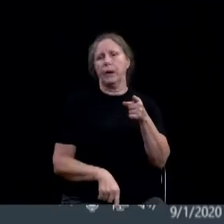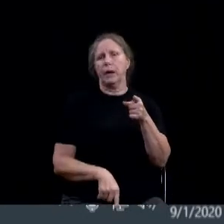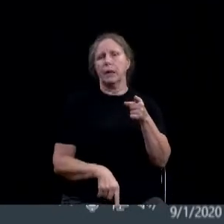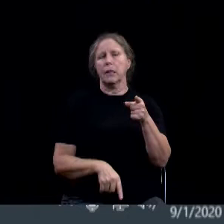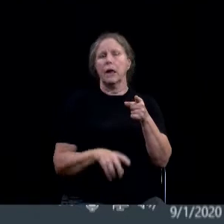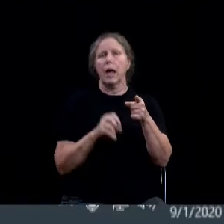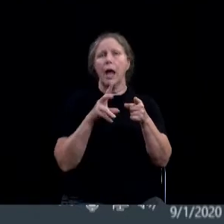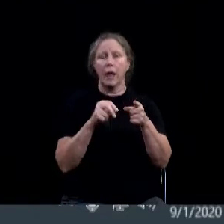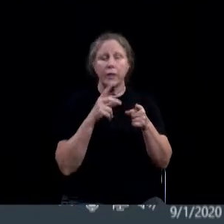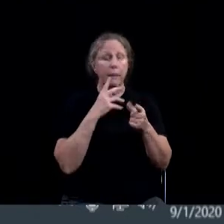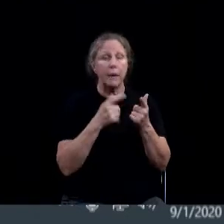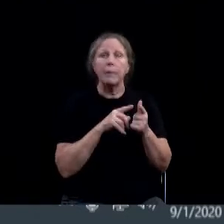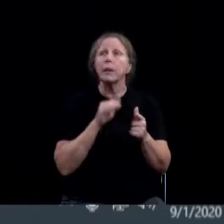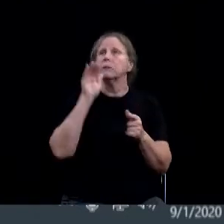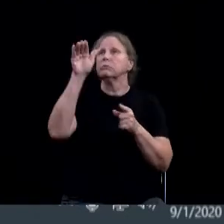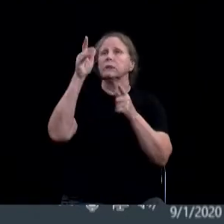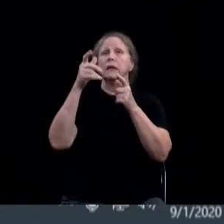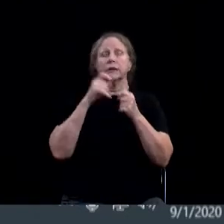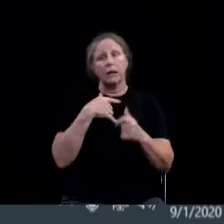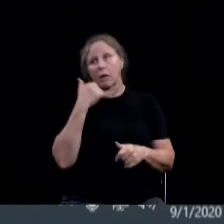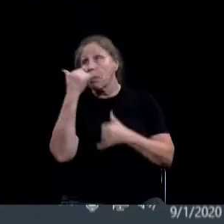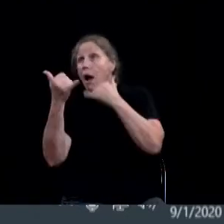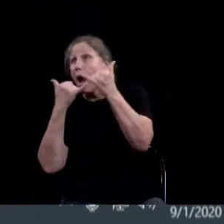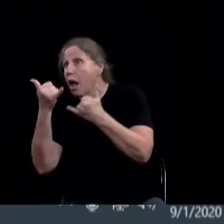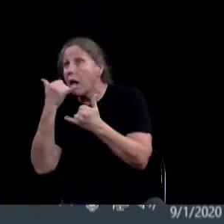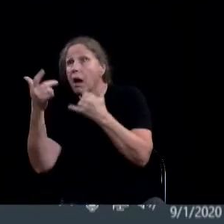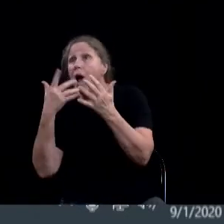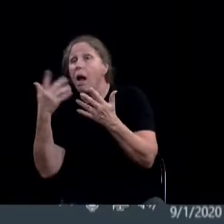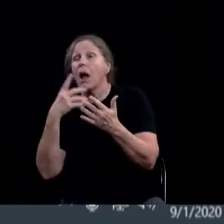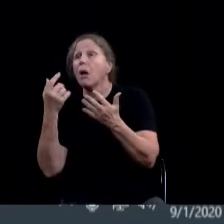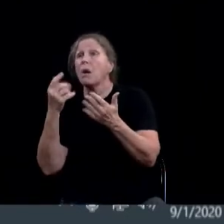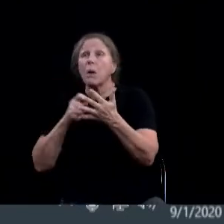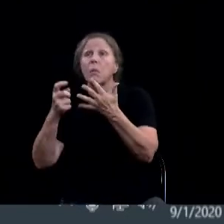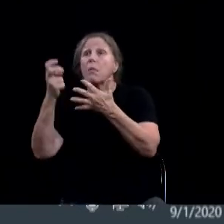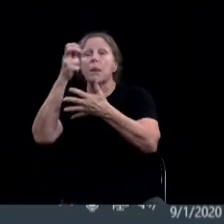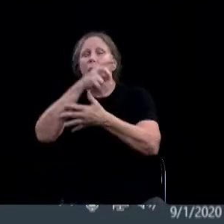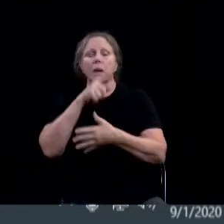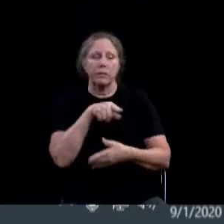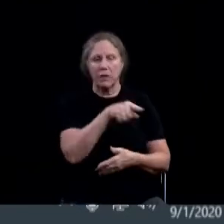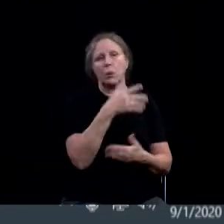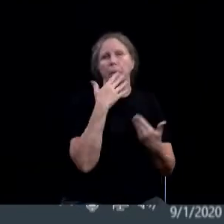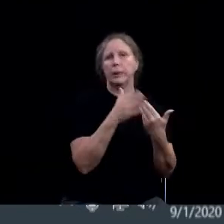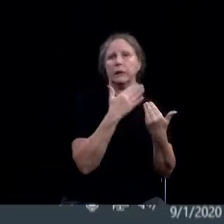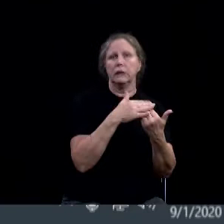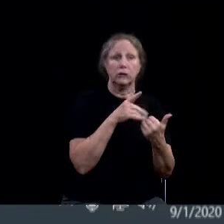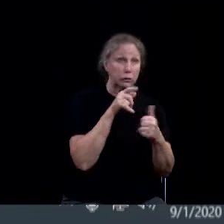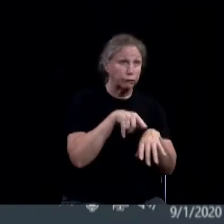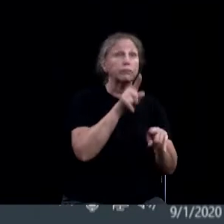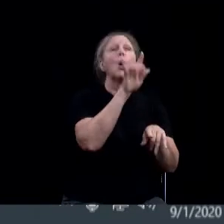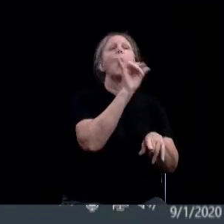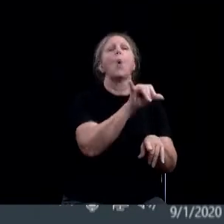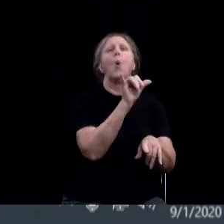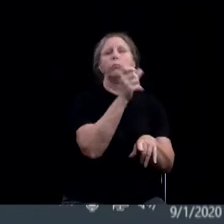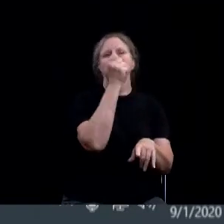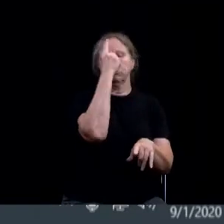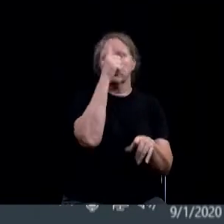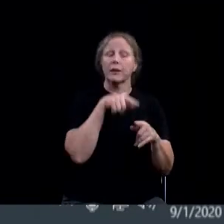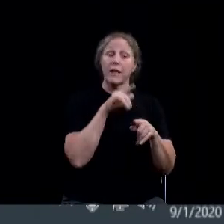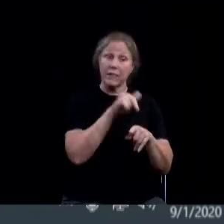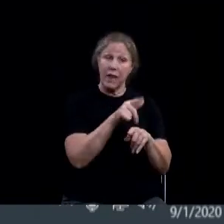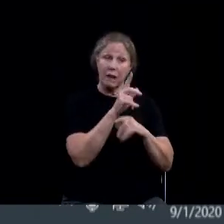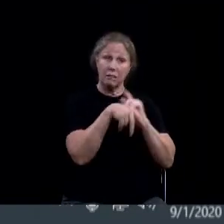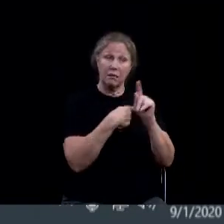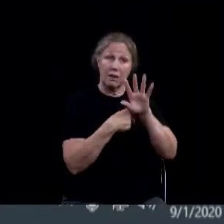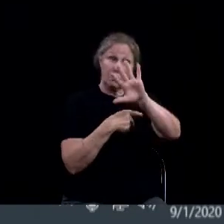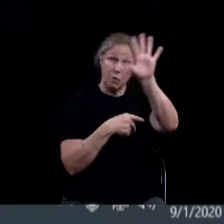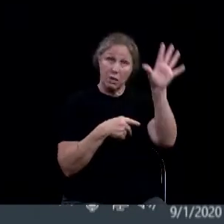answer. So I think that'd be immensely helpful. And I feel as if this sort of format that we have for these dashboards could be easily transposed for that. I